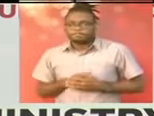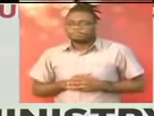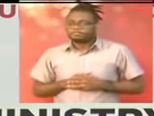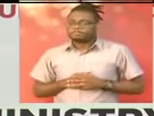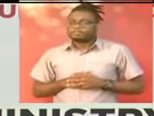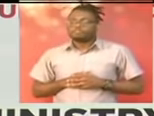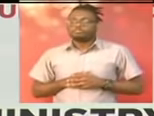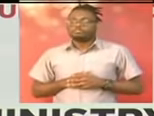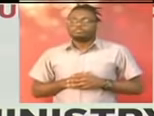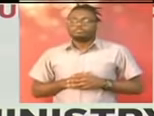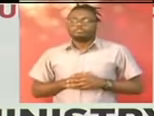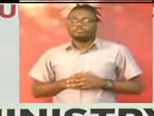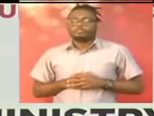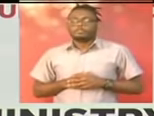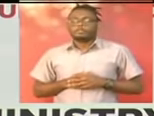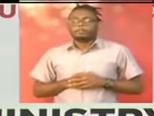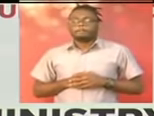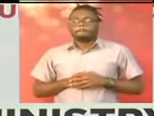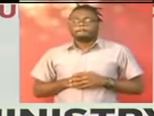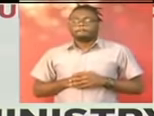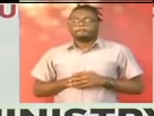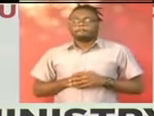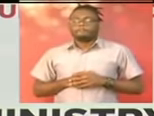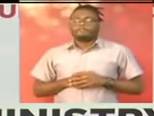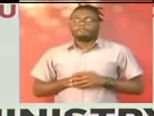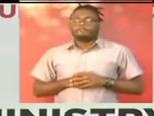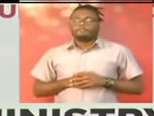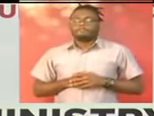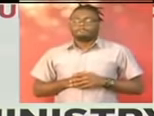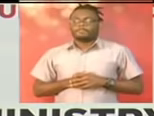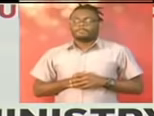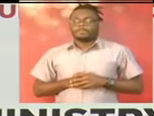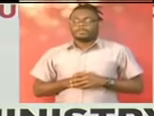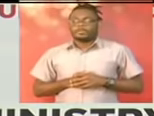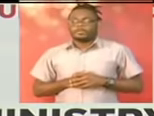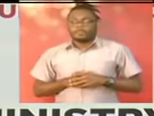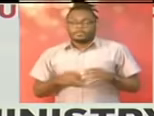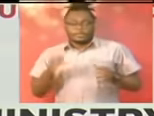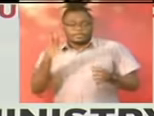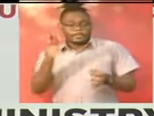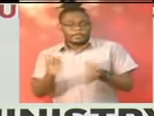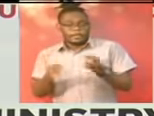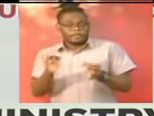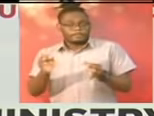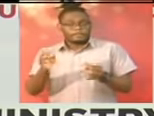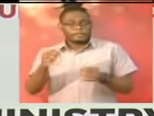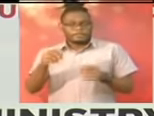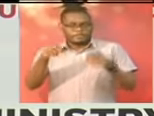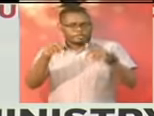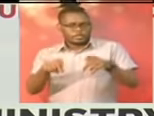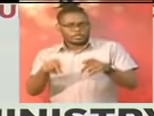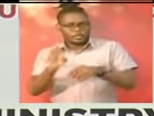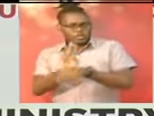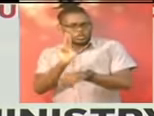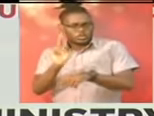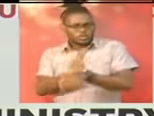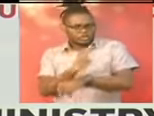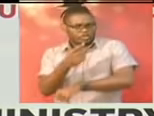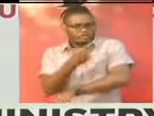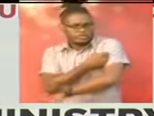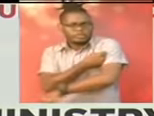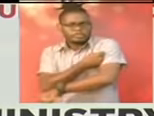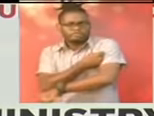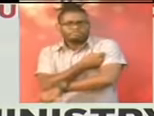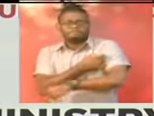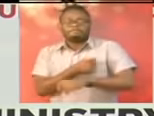EUL approved vaccines at this point in time. So we're really doing a very binary process, either fully vaccinated with recognized